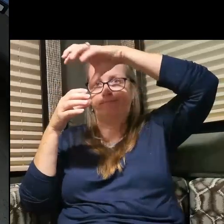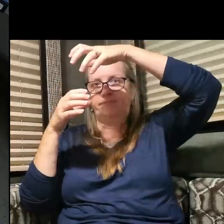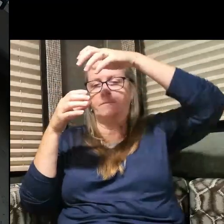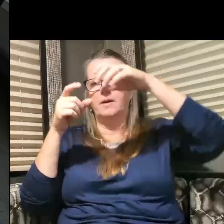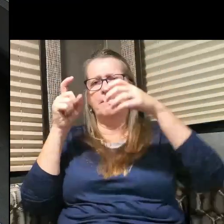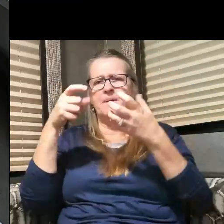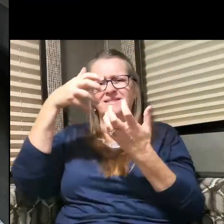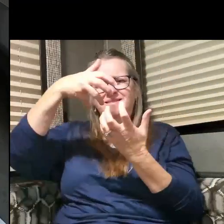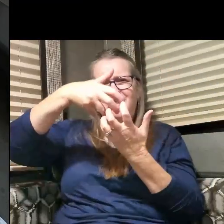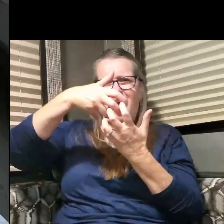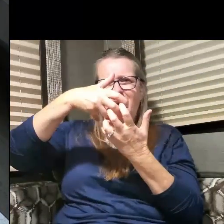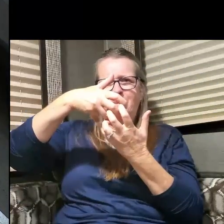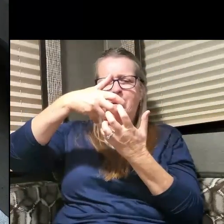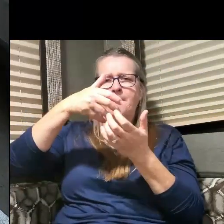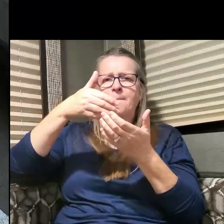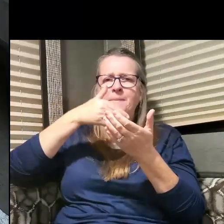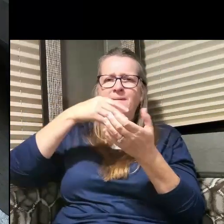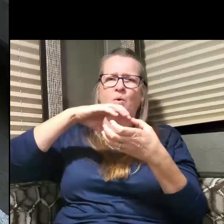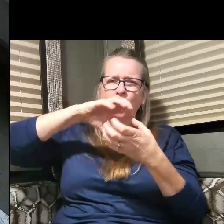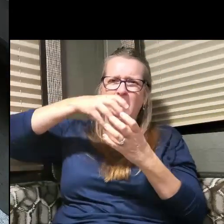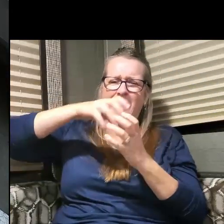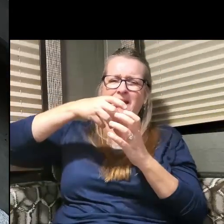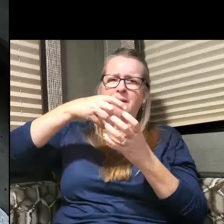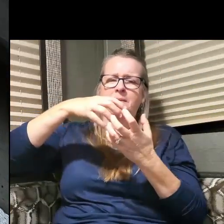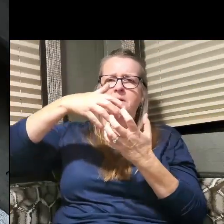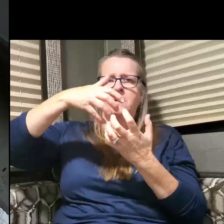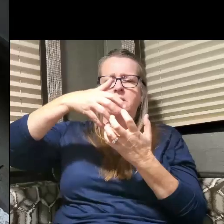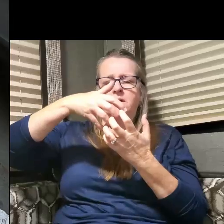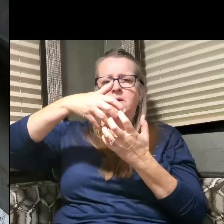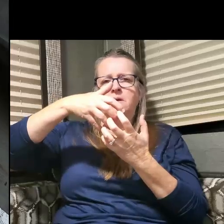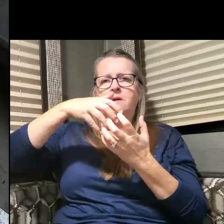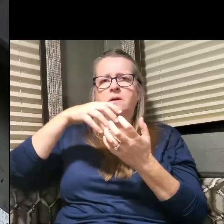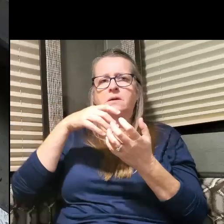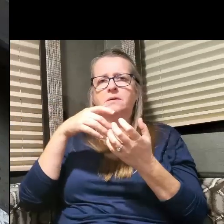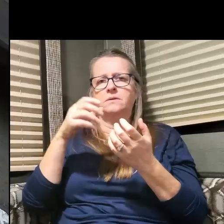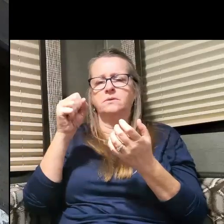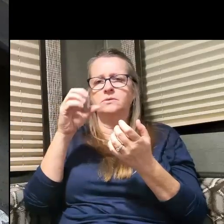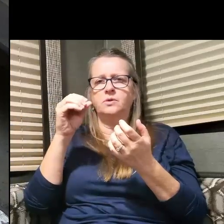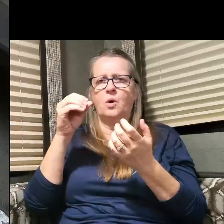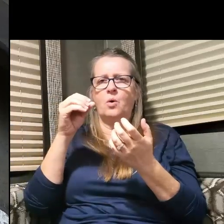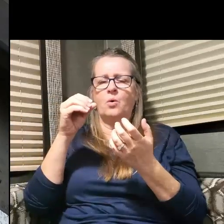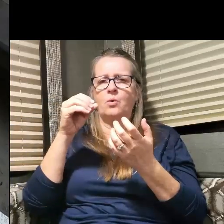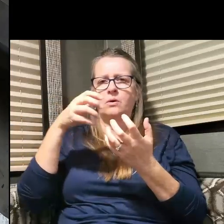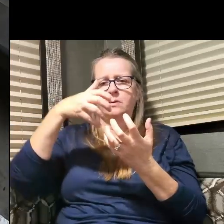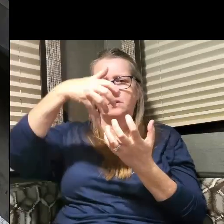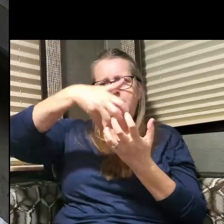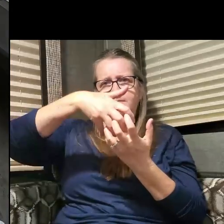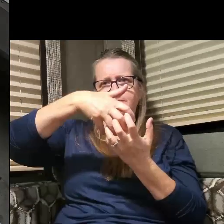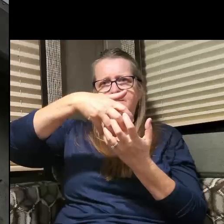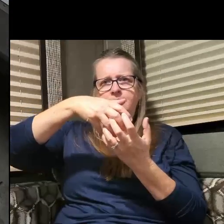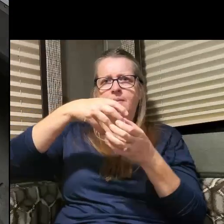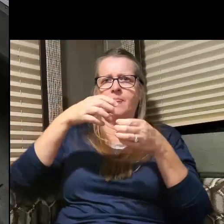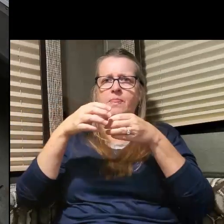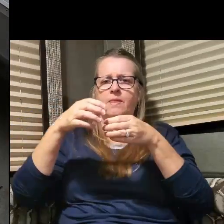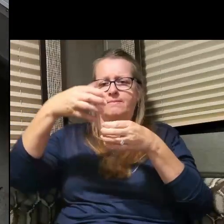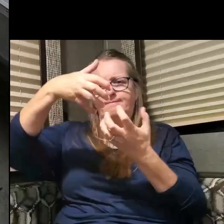Okay, put this on. You have to line this up before you tighten it, so it's, would